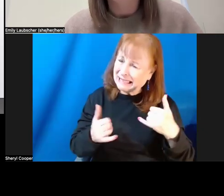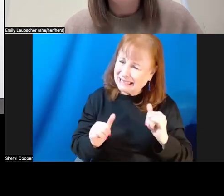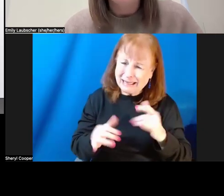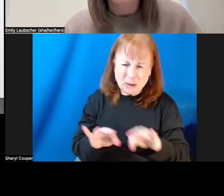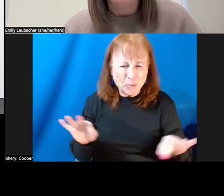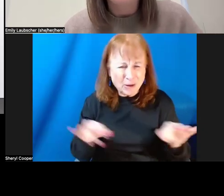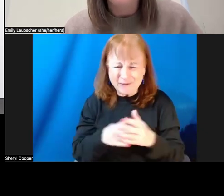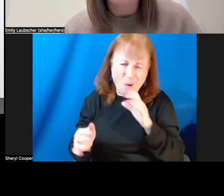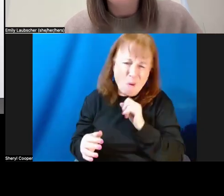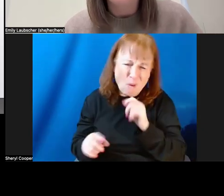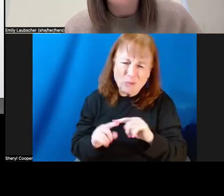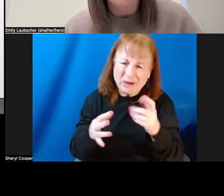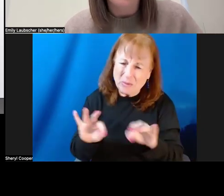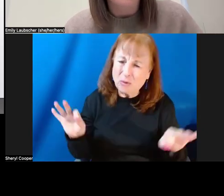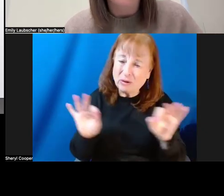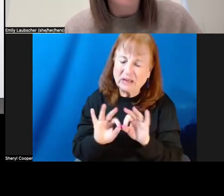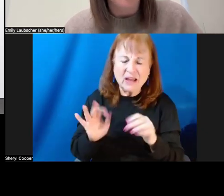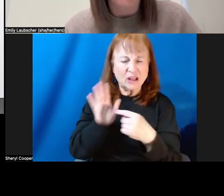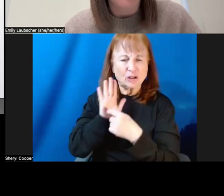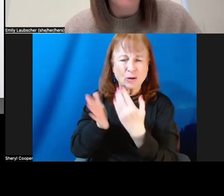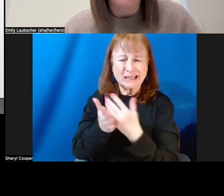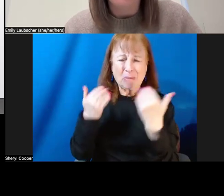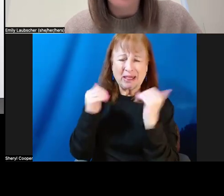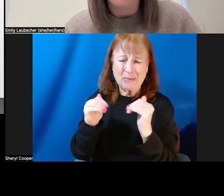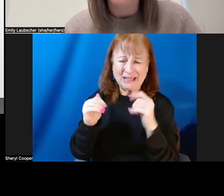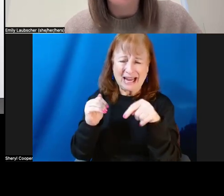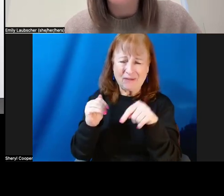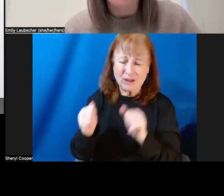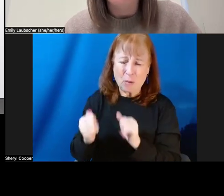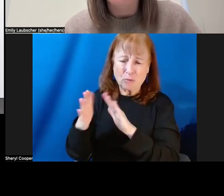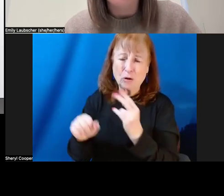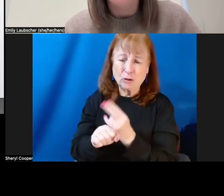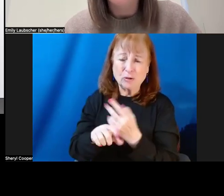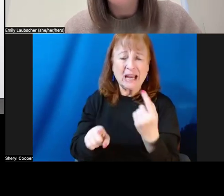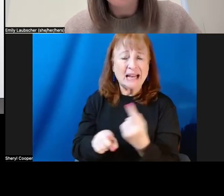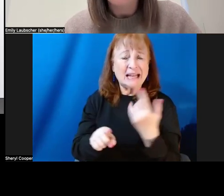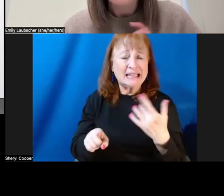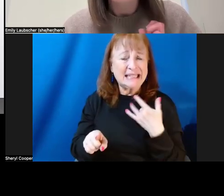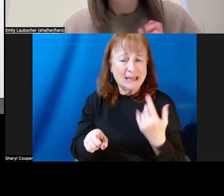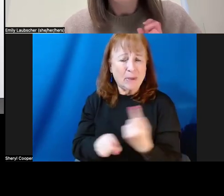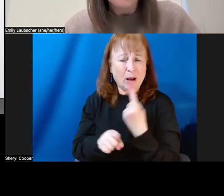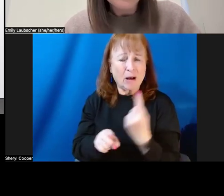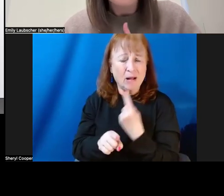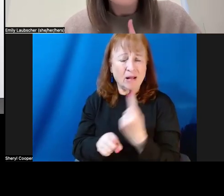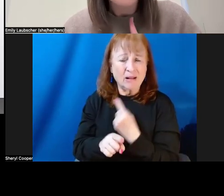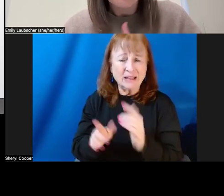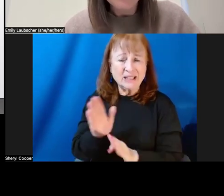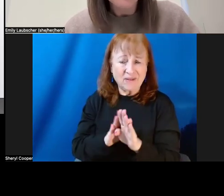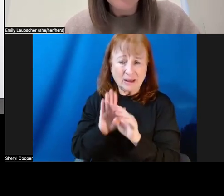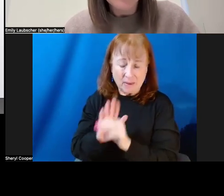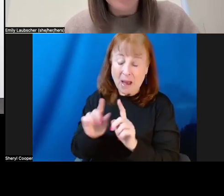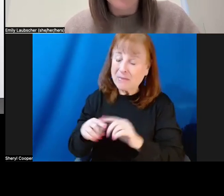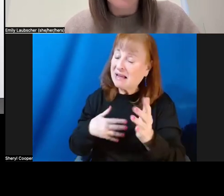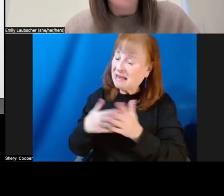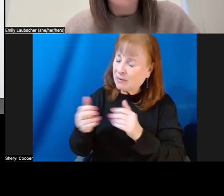important, that outlines some of the limitations of this approach of using a typical development model. But despite